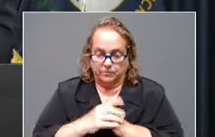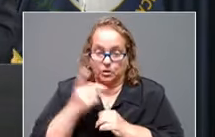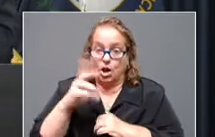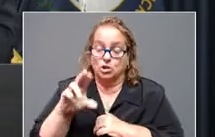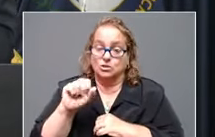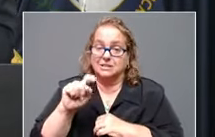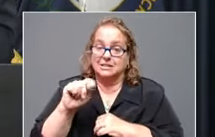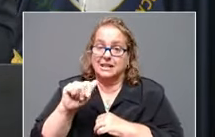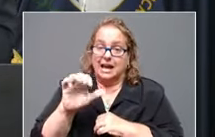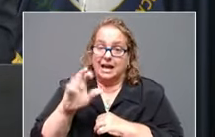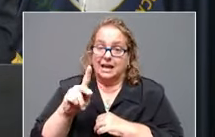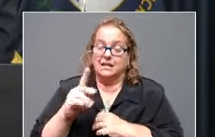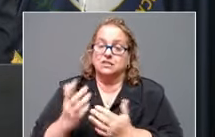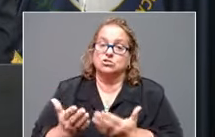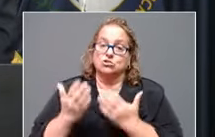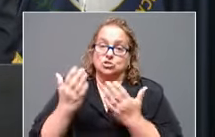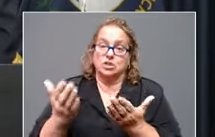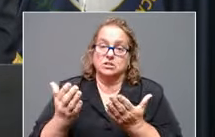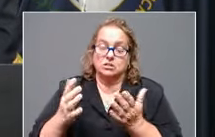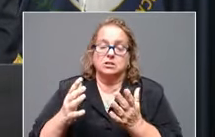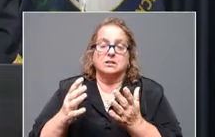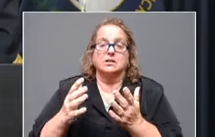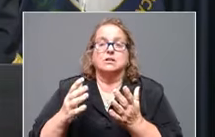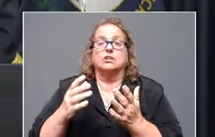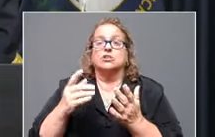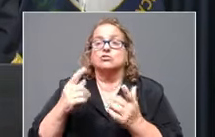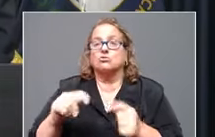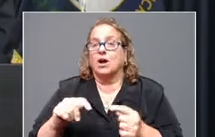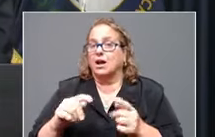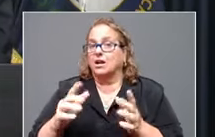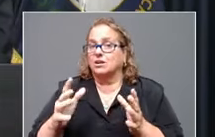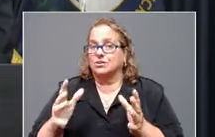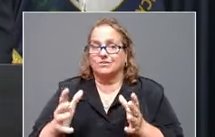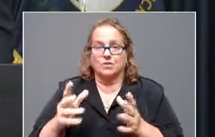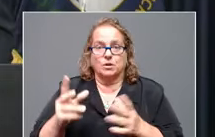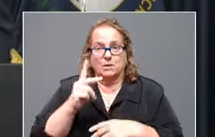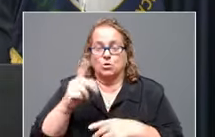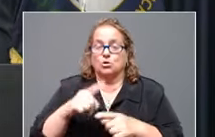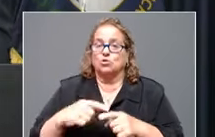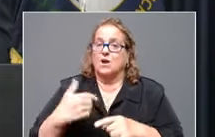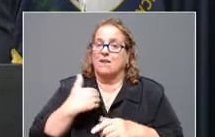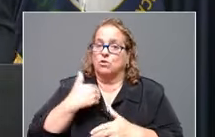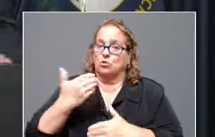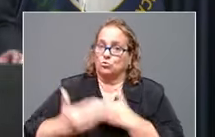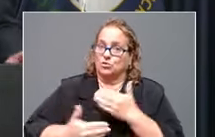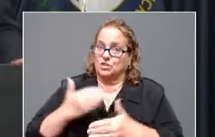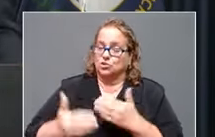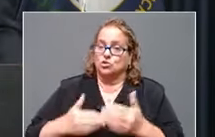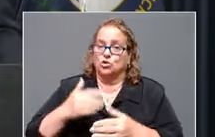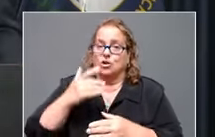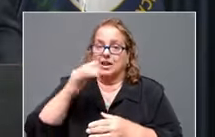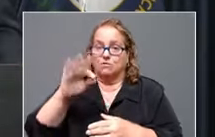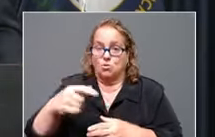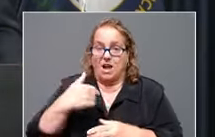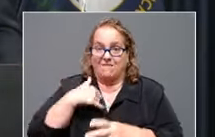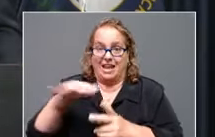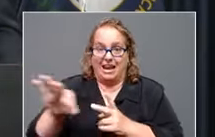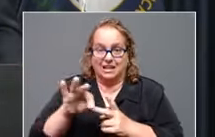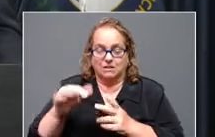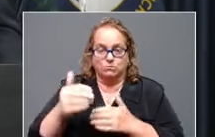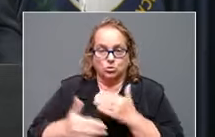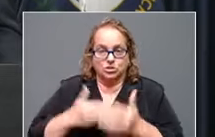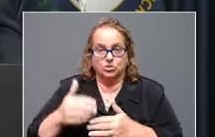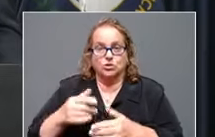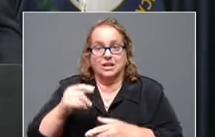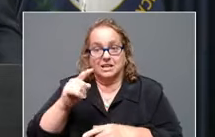procedures in hospitals? I do not anticipate having to suspend any type of elective procedures in hospitals. Our hospital systems